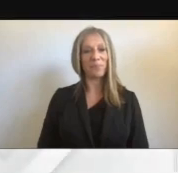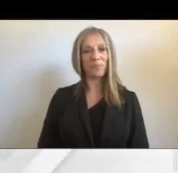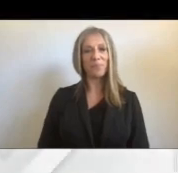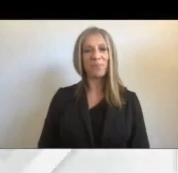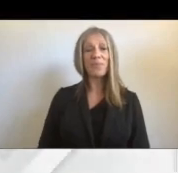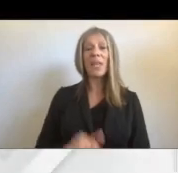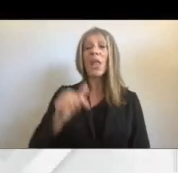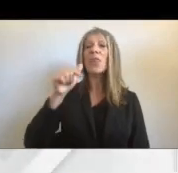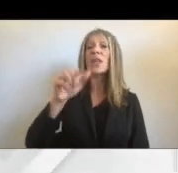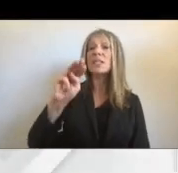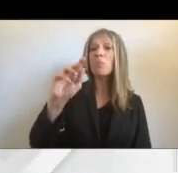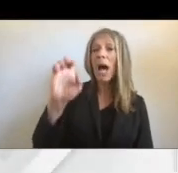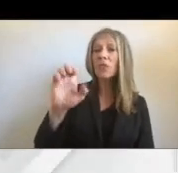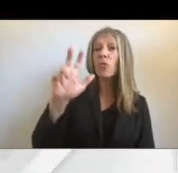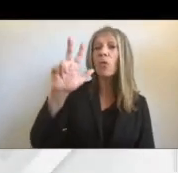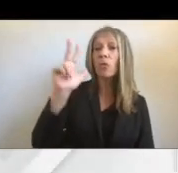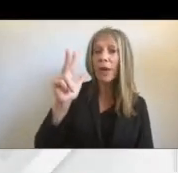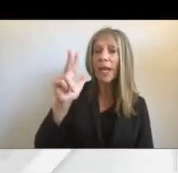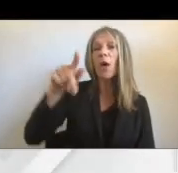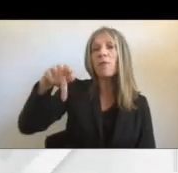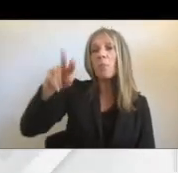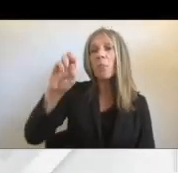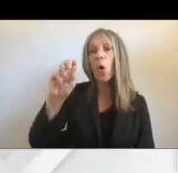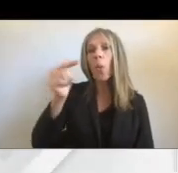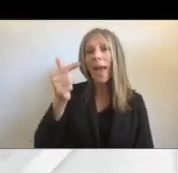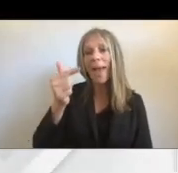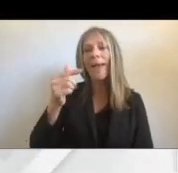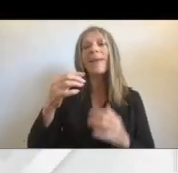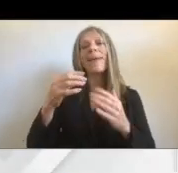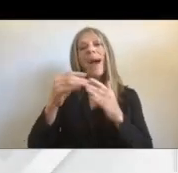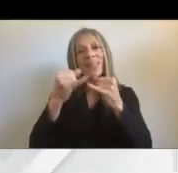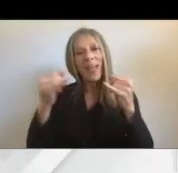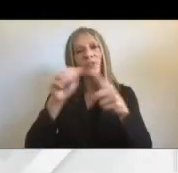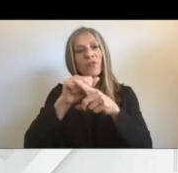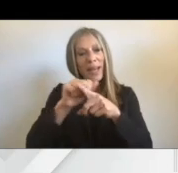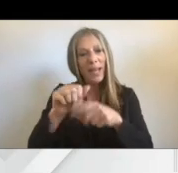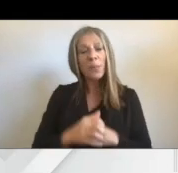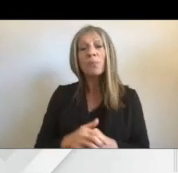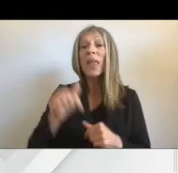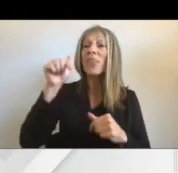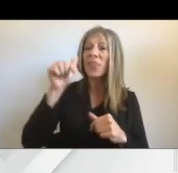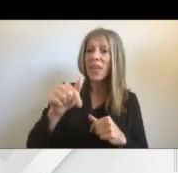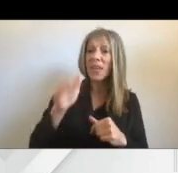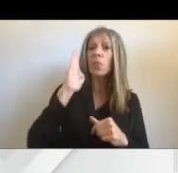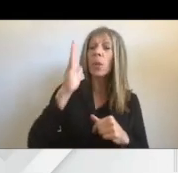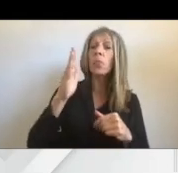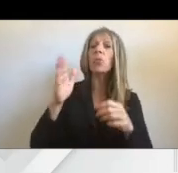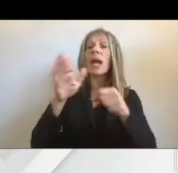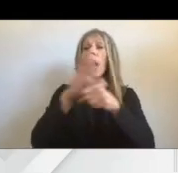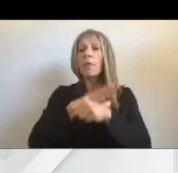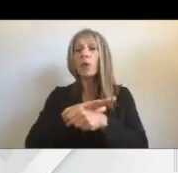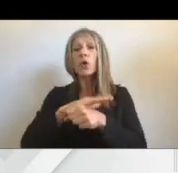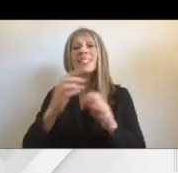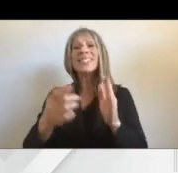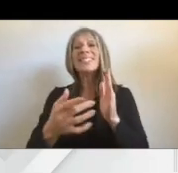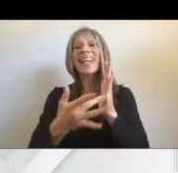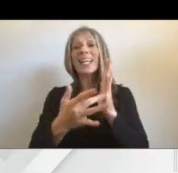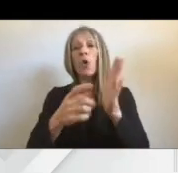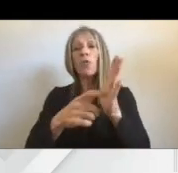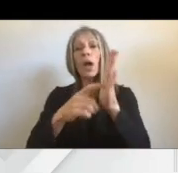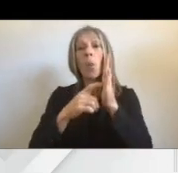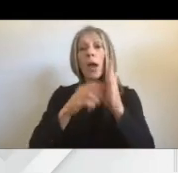This is Module 3 of the Public Right-of-Way Accessibility Guidelines training. In this module, we will cover the technical requirements in